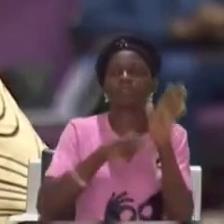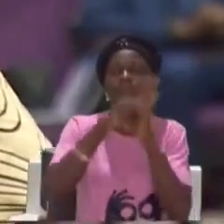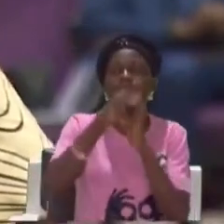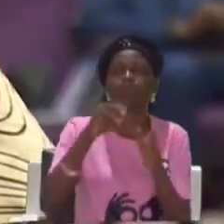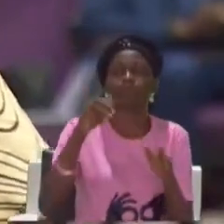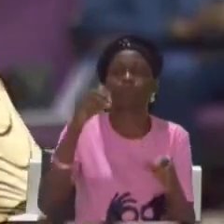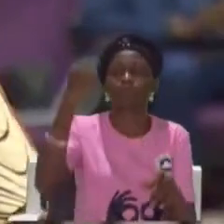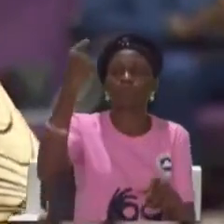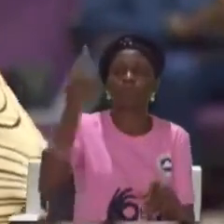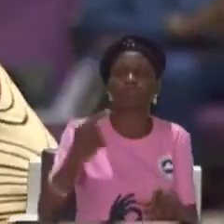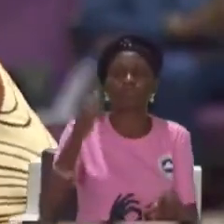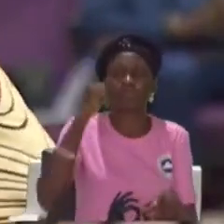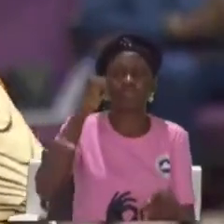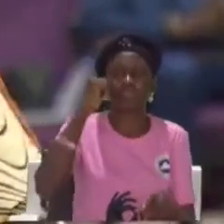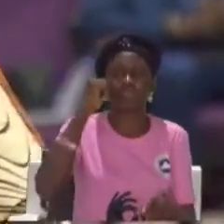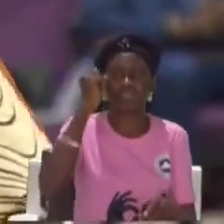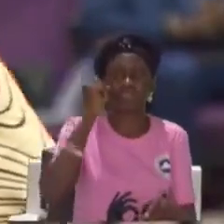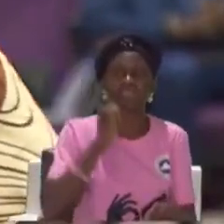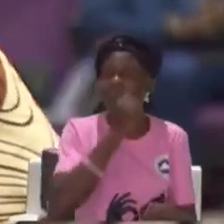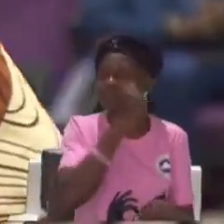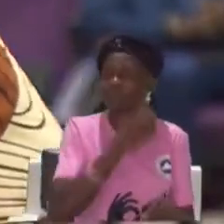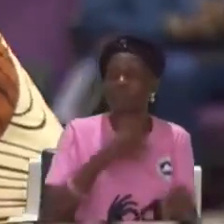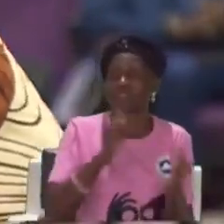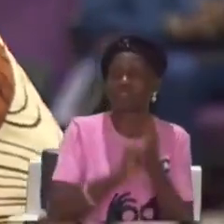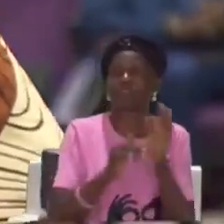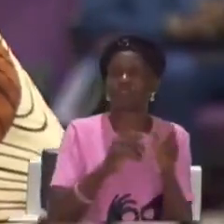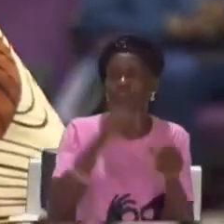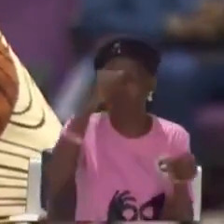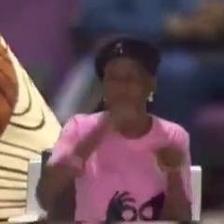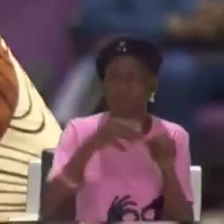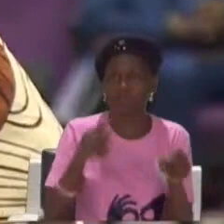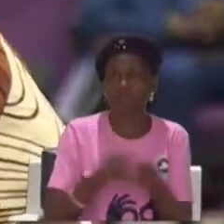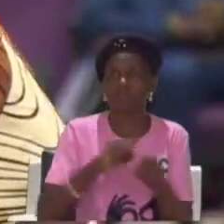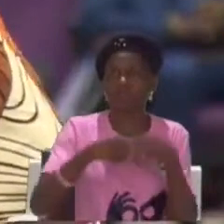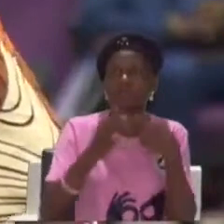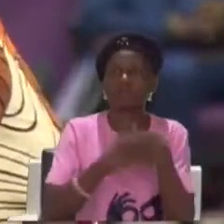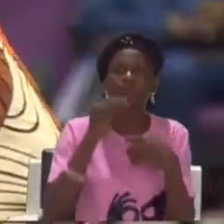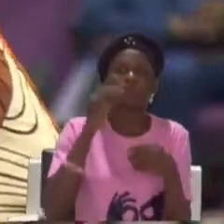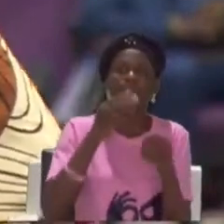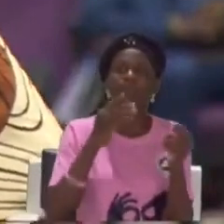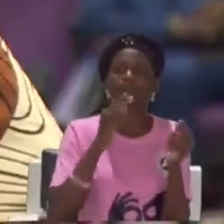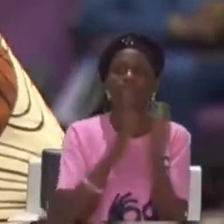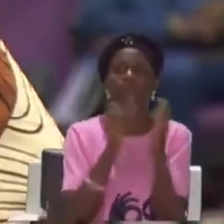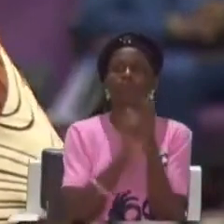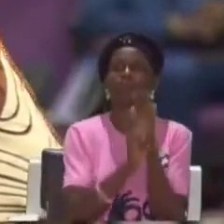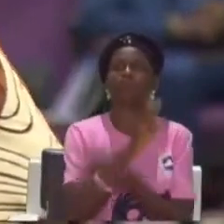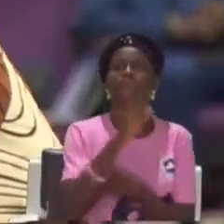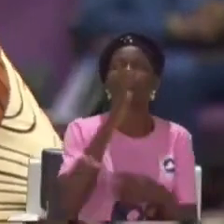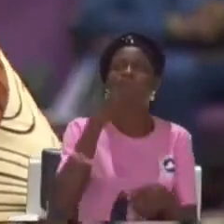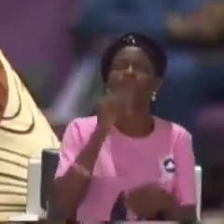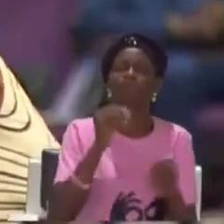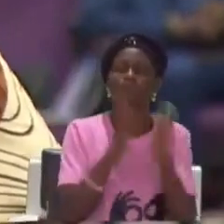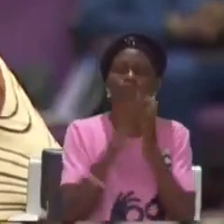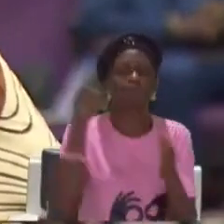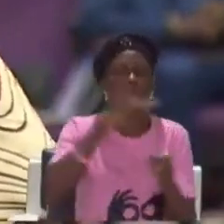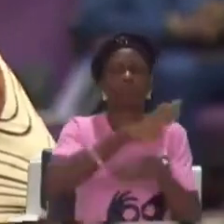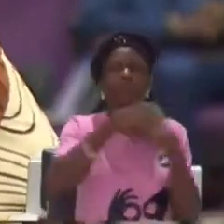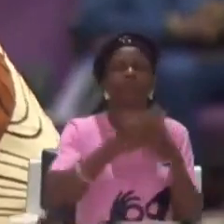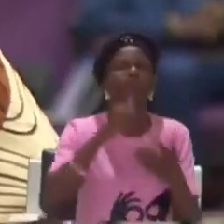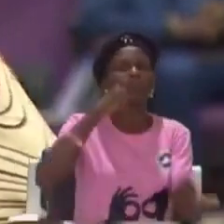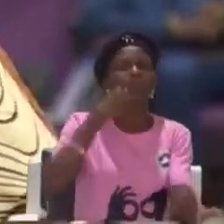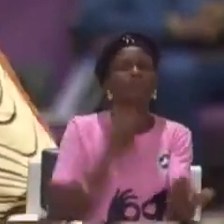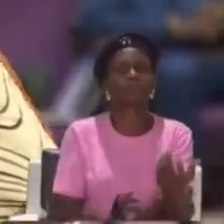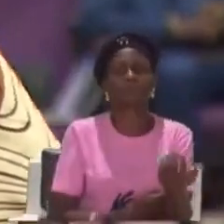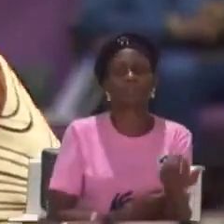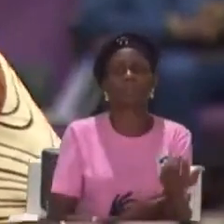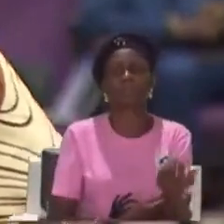remember them. And I held on to those prayers. And as I was going home, I told Lord that, Lord, my Lord, you have prayed for us, all our daughters that wait on the